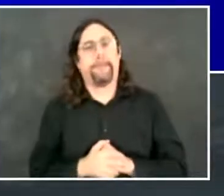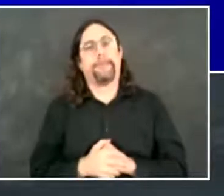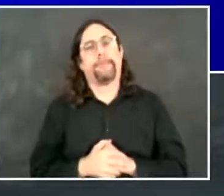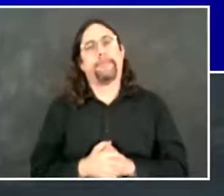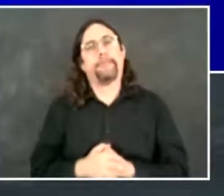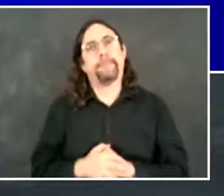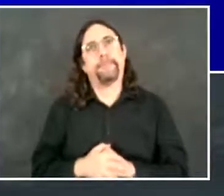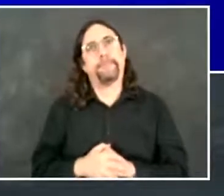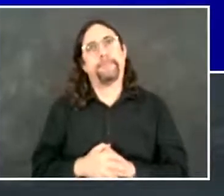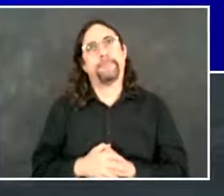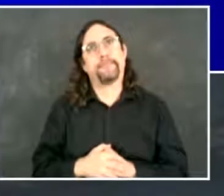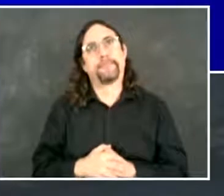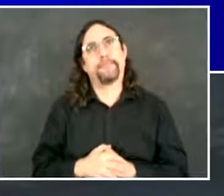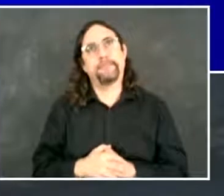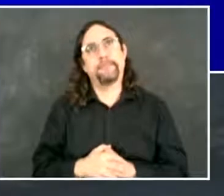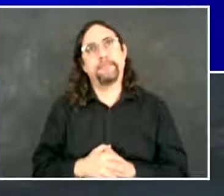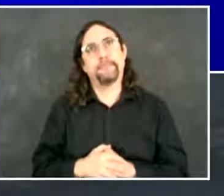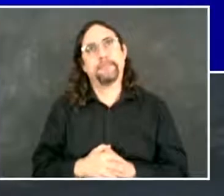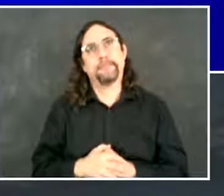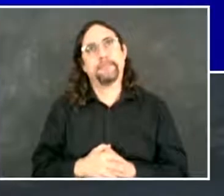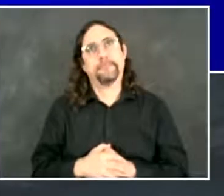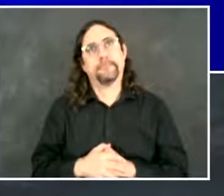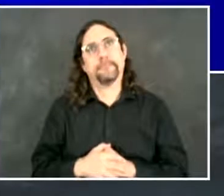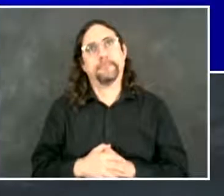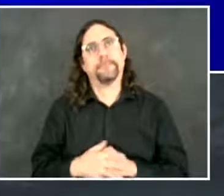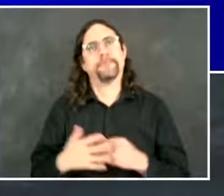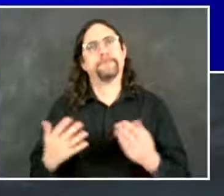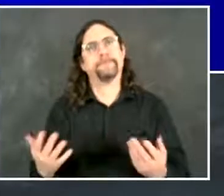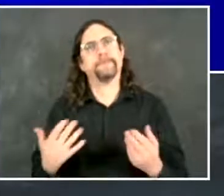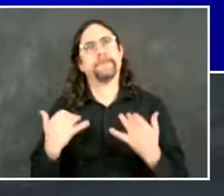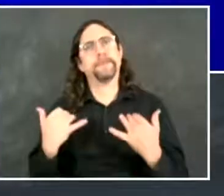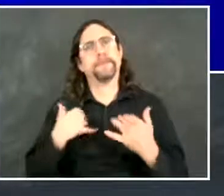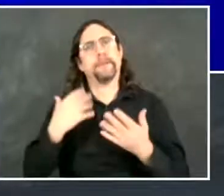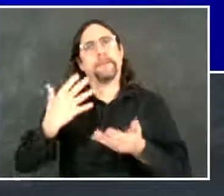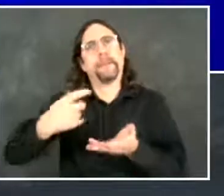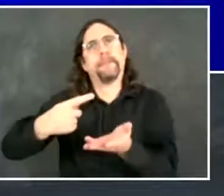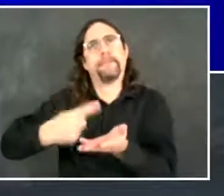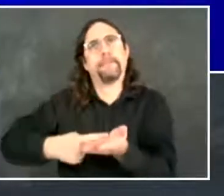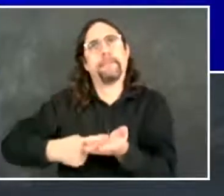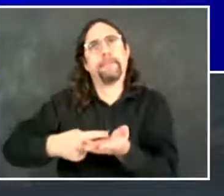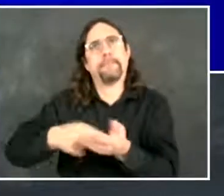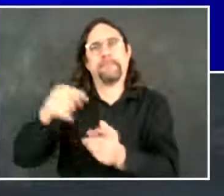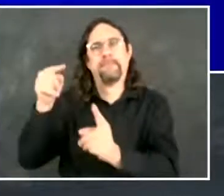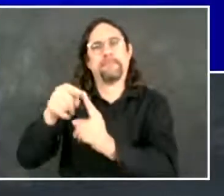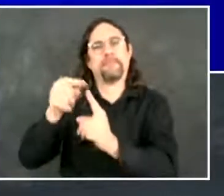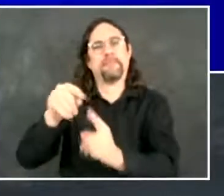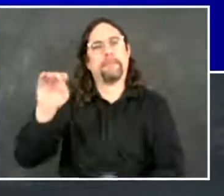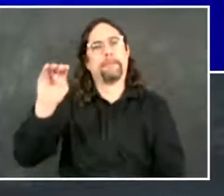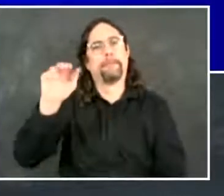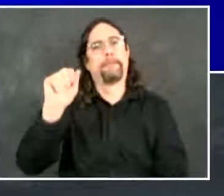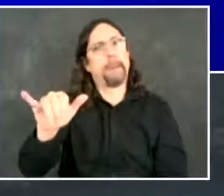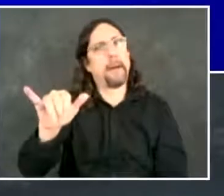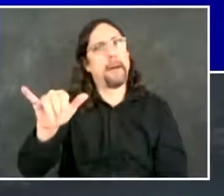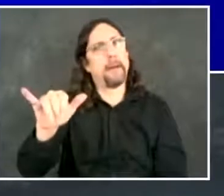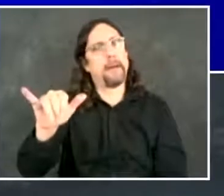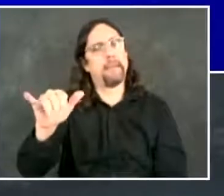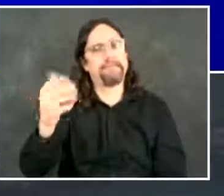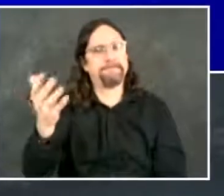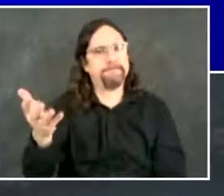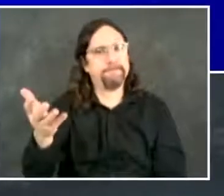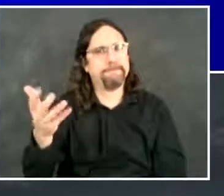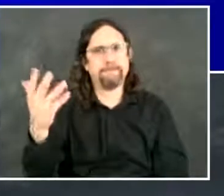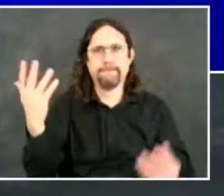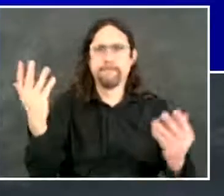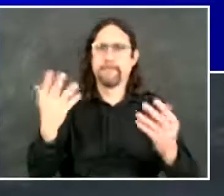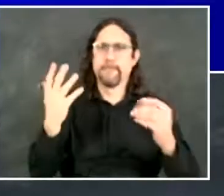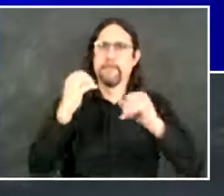I don't mean yet getting to low-level transmission. We're going to have to earn that. We're going to have to fight for that. But I mean that in May, May becomes the time. If